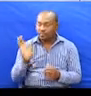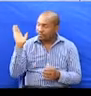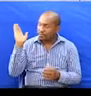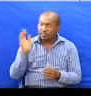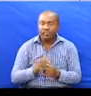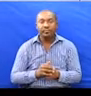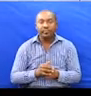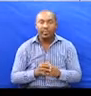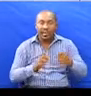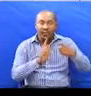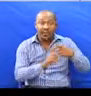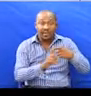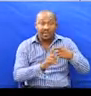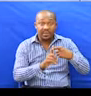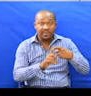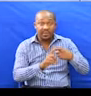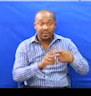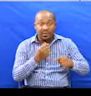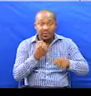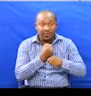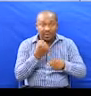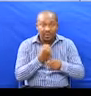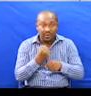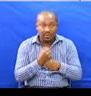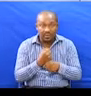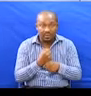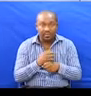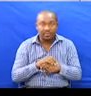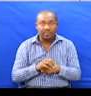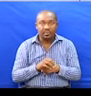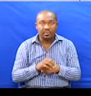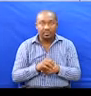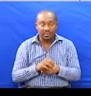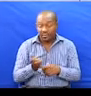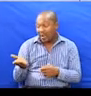The first function of lipid is that they are